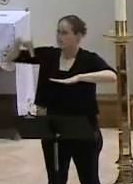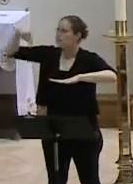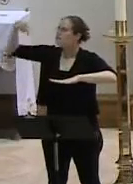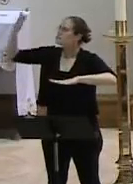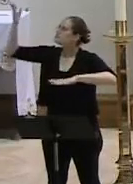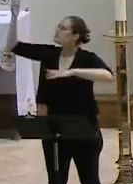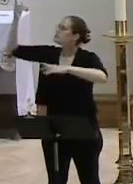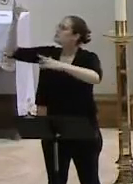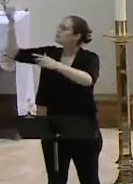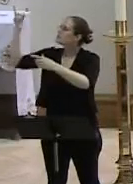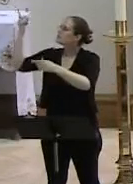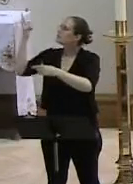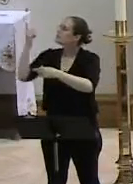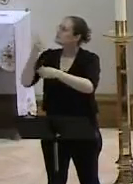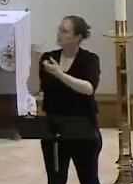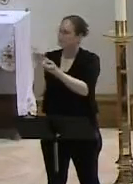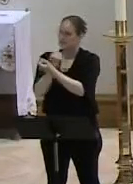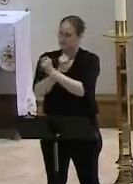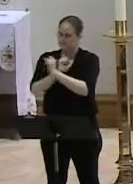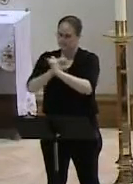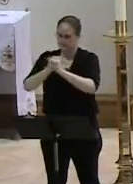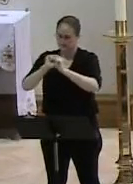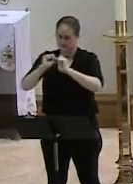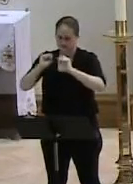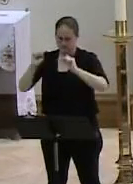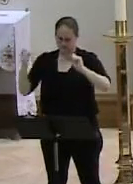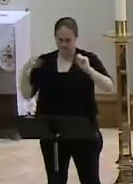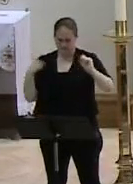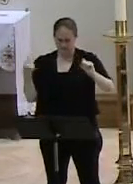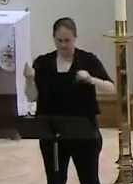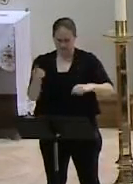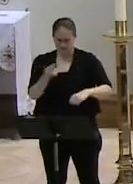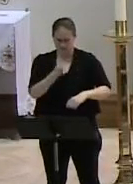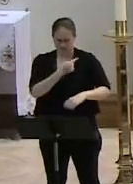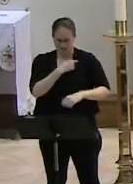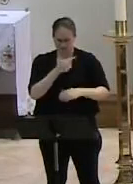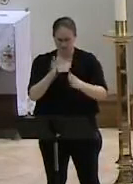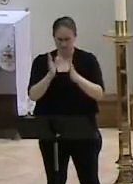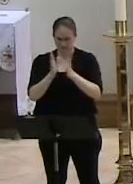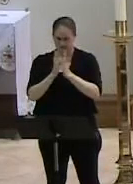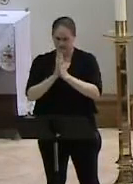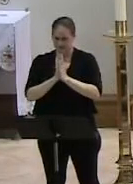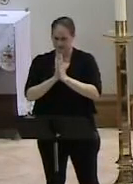resurrection you have set us